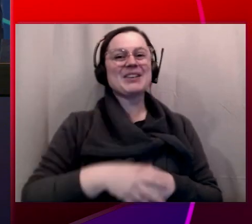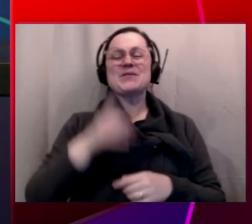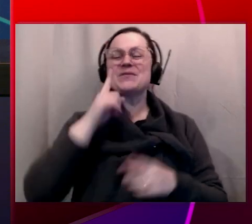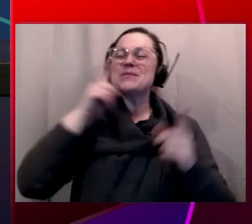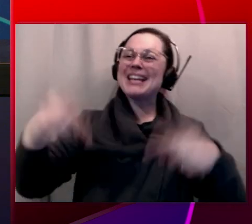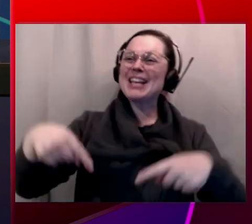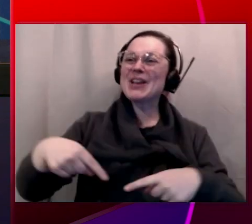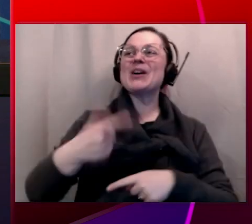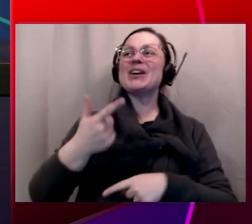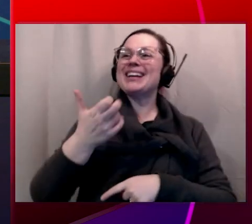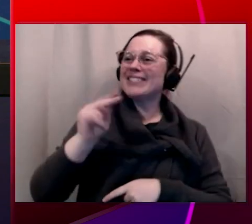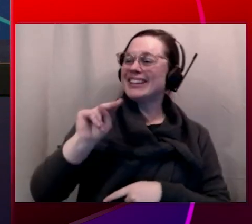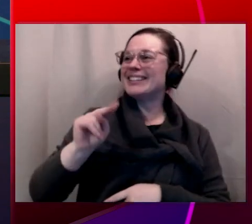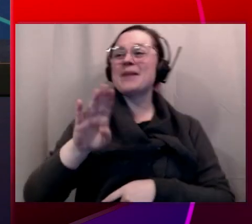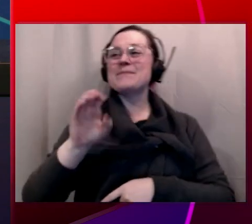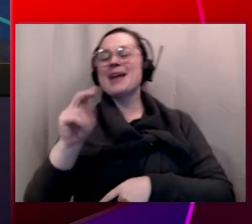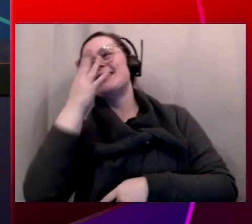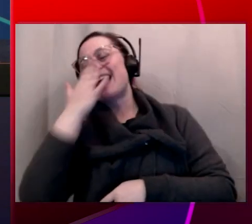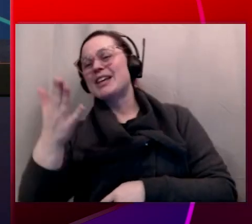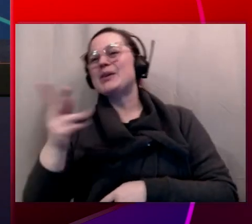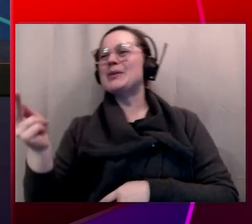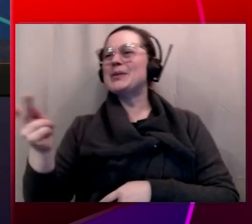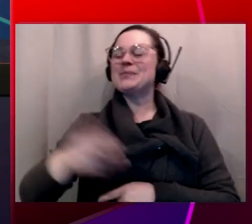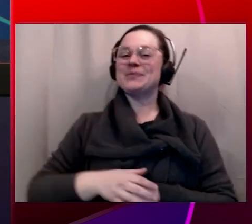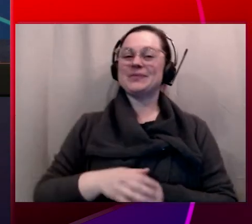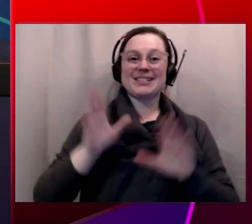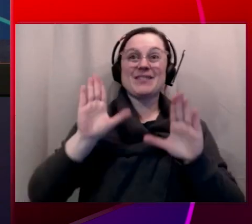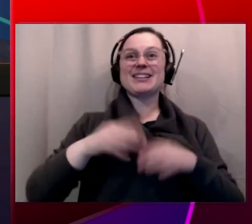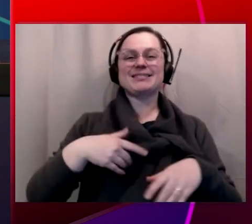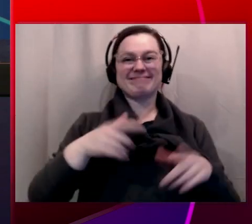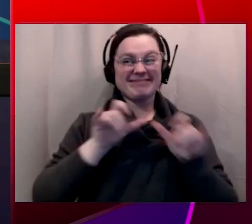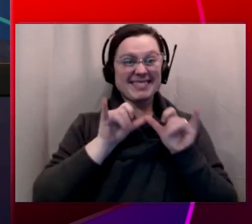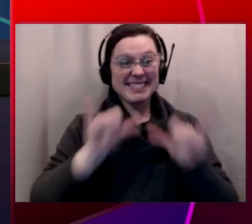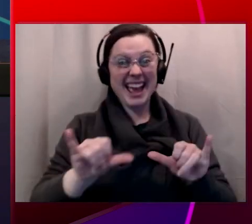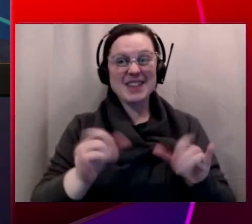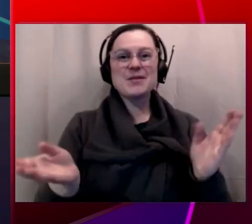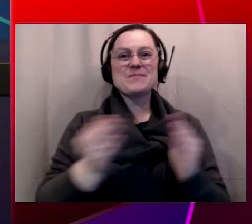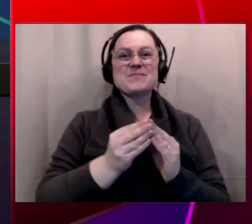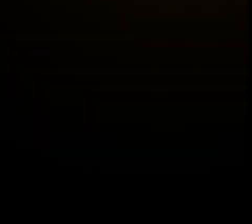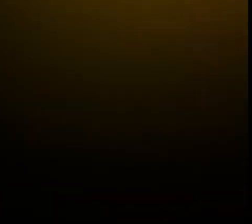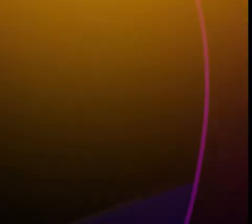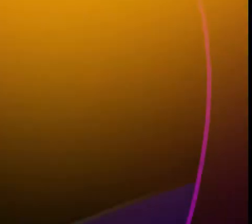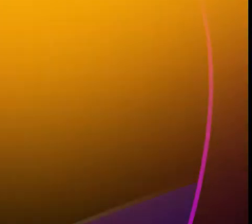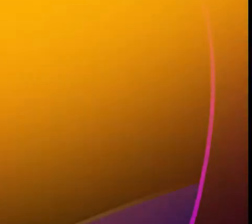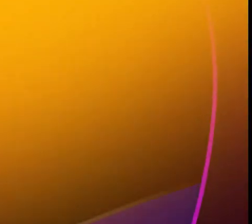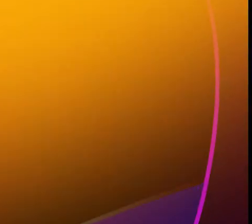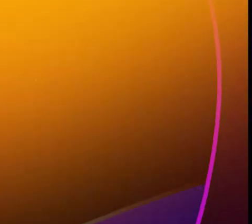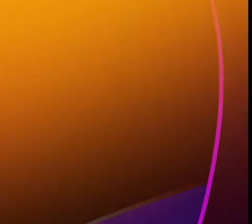much Ben. for having us. This is fantastic. Stick around, we've got more coming up on AWS On Air today.